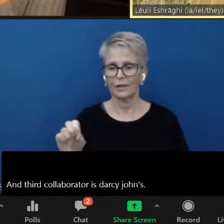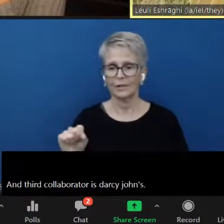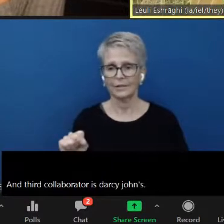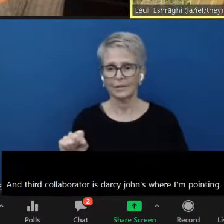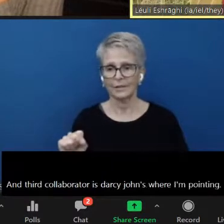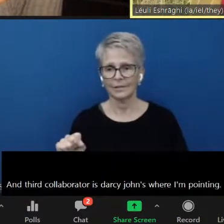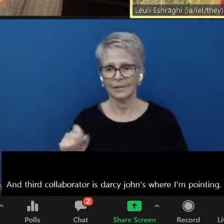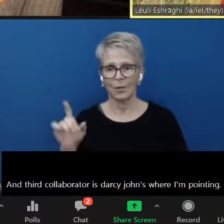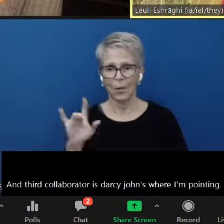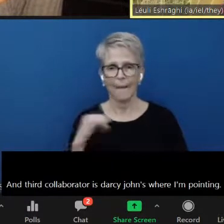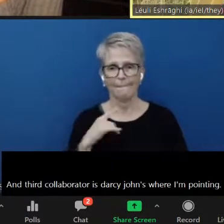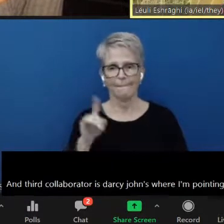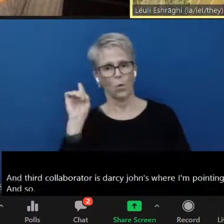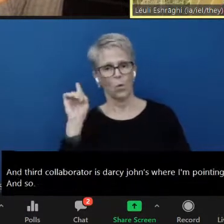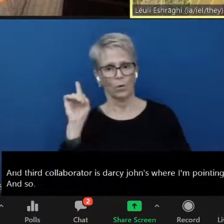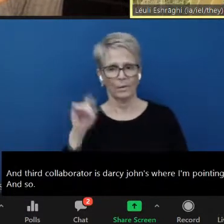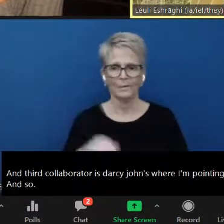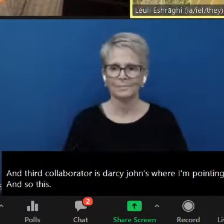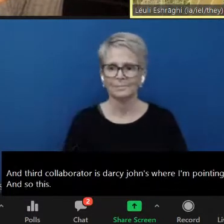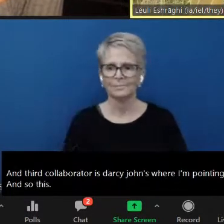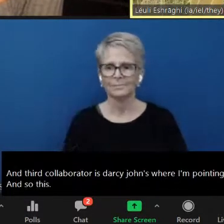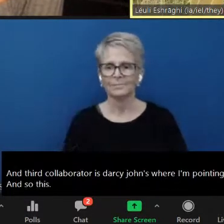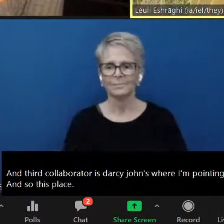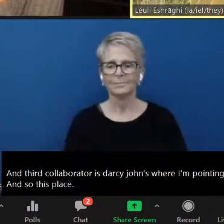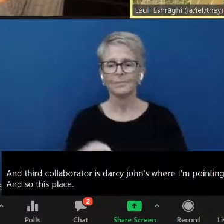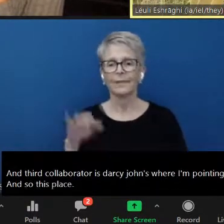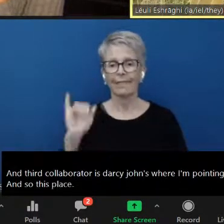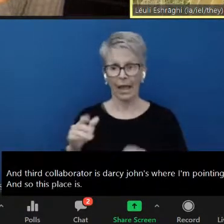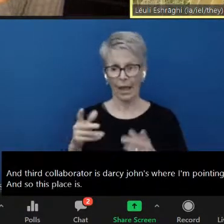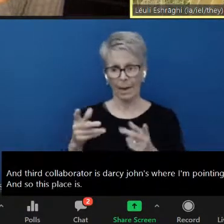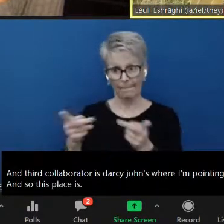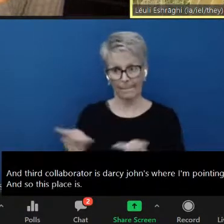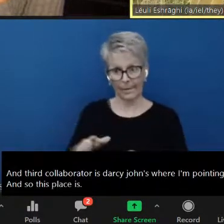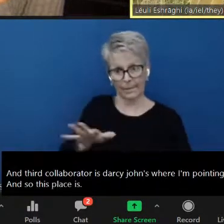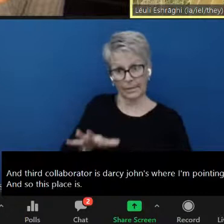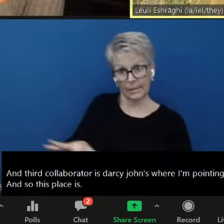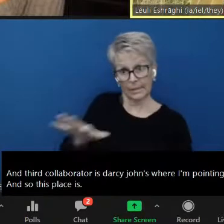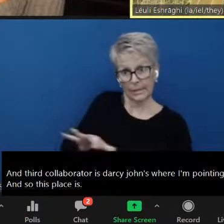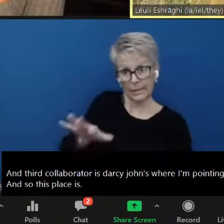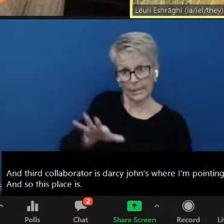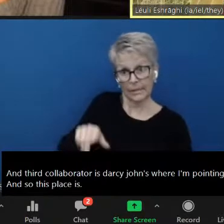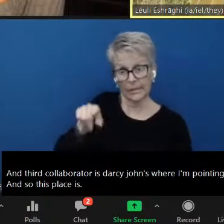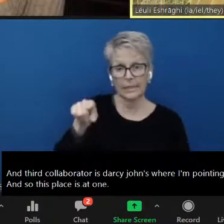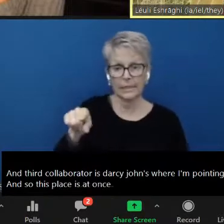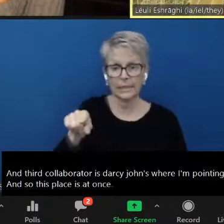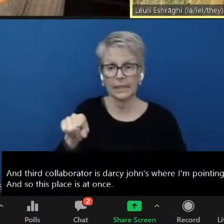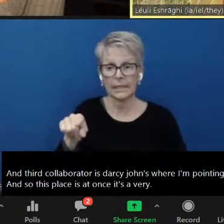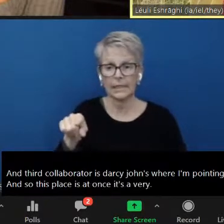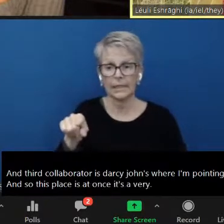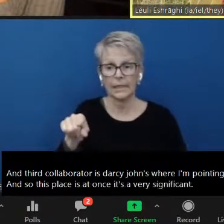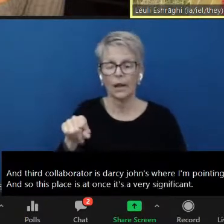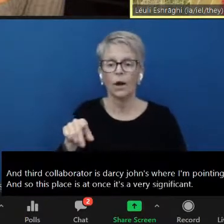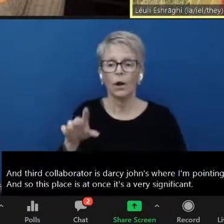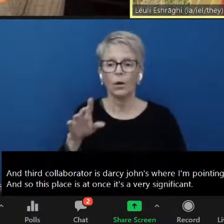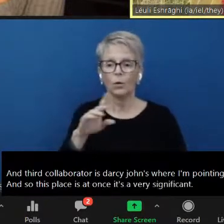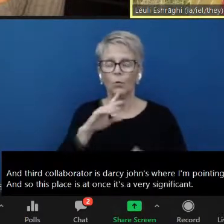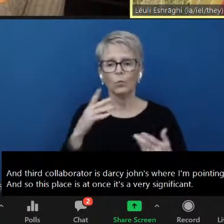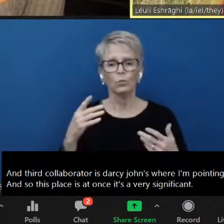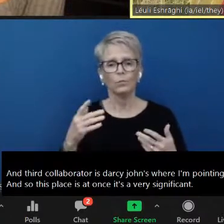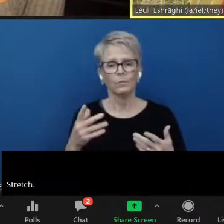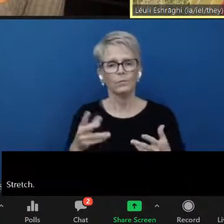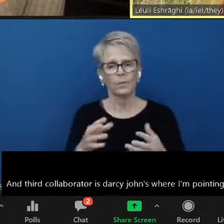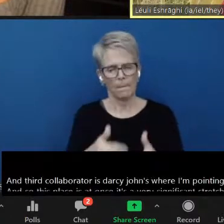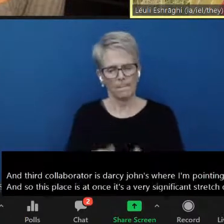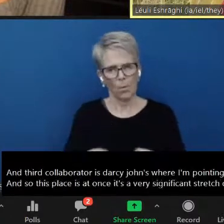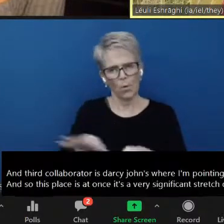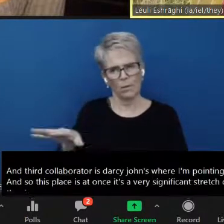I'm pointing. And so this place is at once, it's a very significant stretch